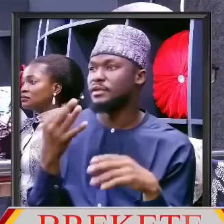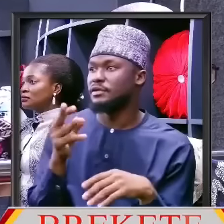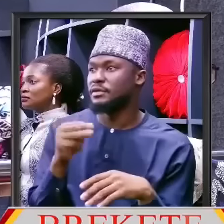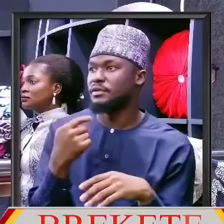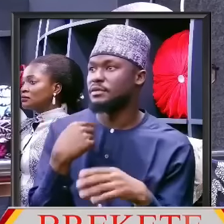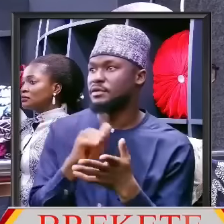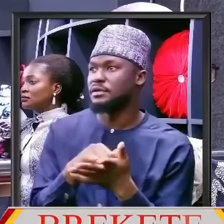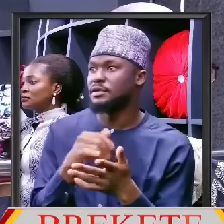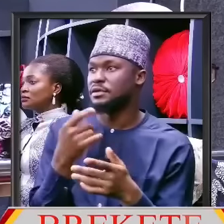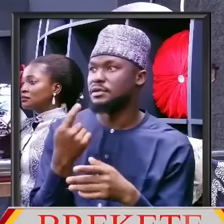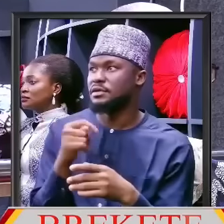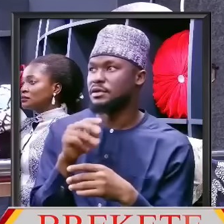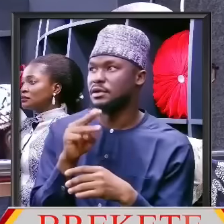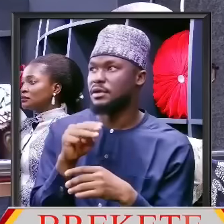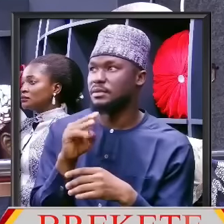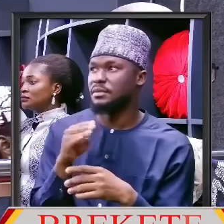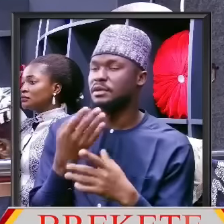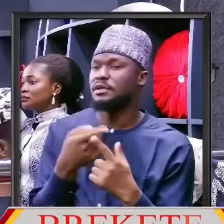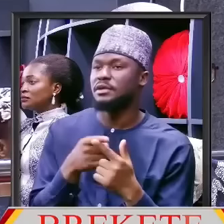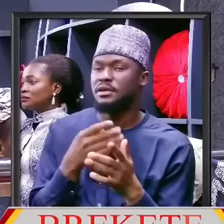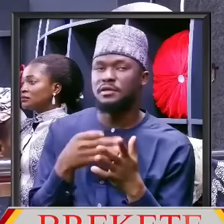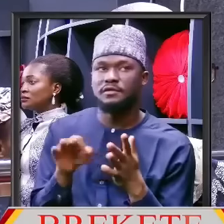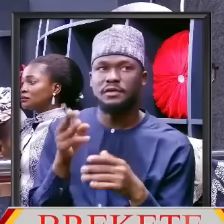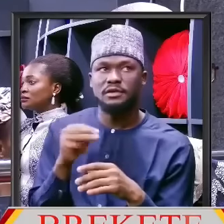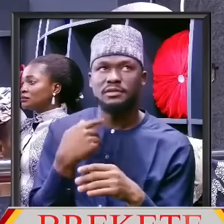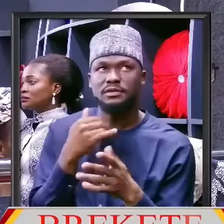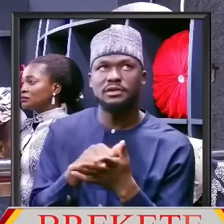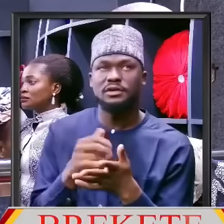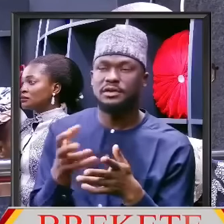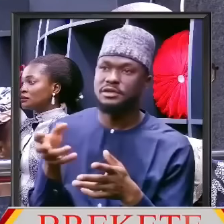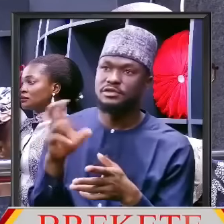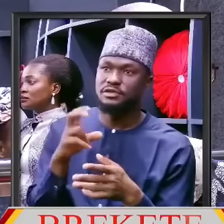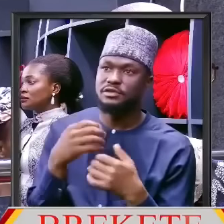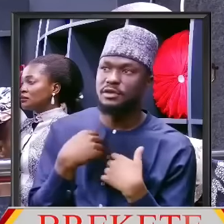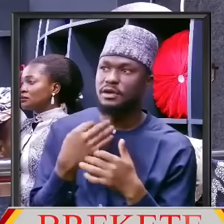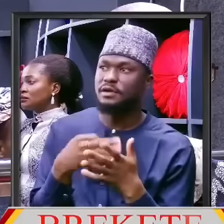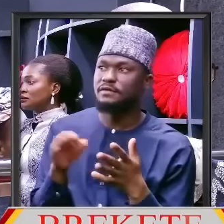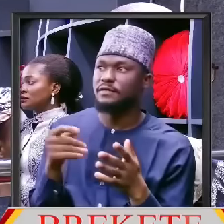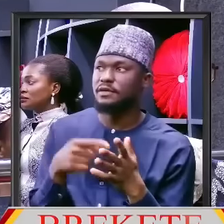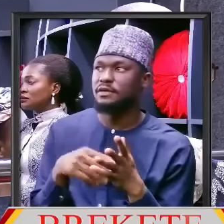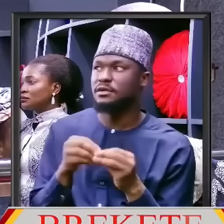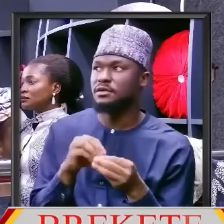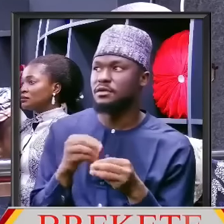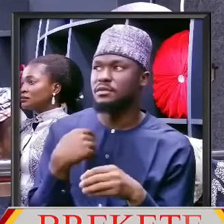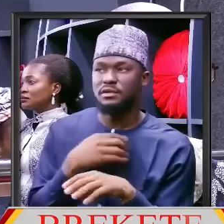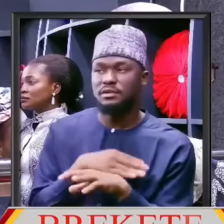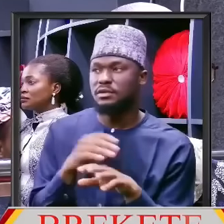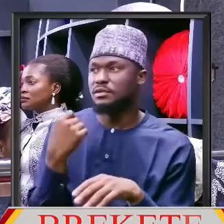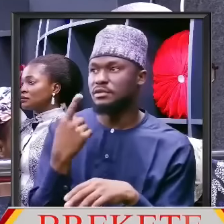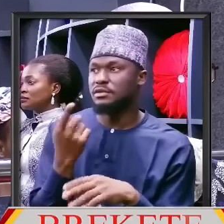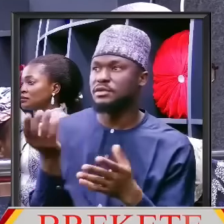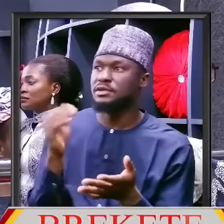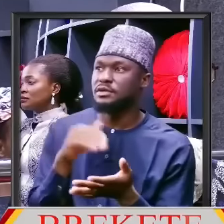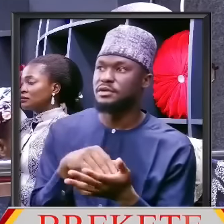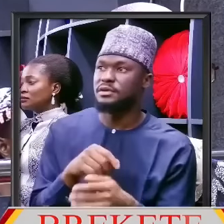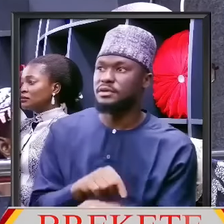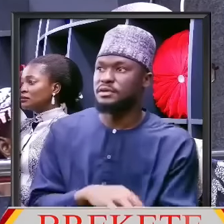can't say the MB. They fail them. Say 300 don't fail. This number don't fail. We didn't understand the